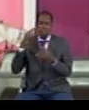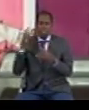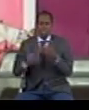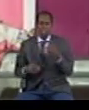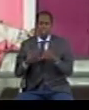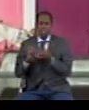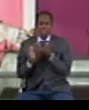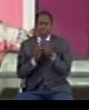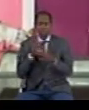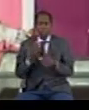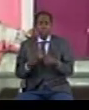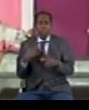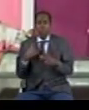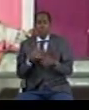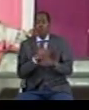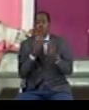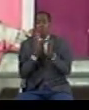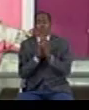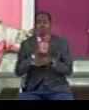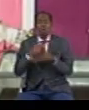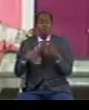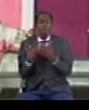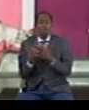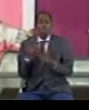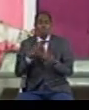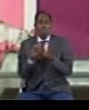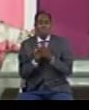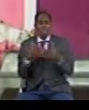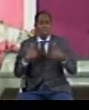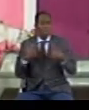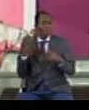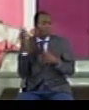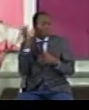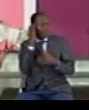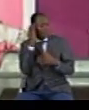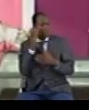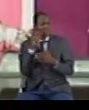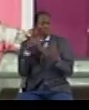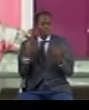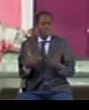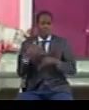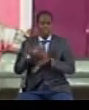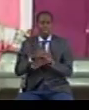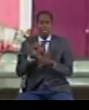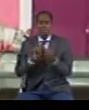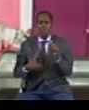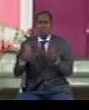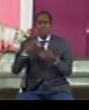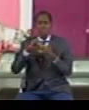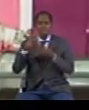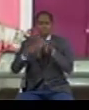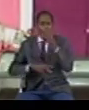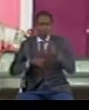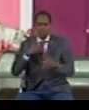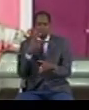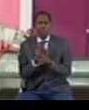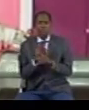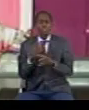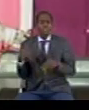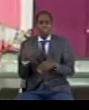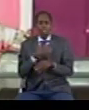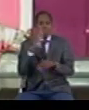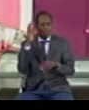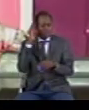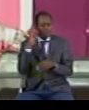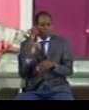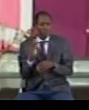Lord, the people, some of the people that listen tonight, all over the globe, wherever they find themselves, in whatever country they find themselves, in